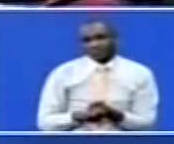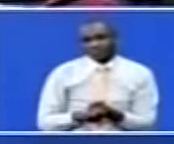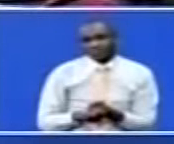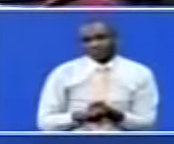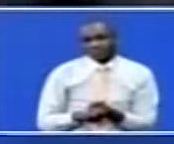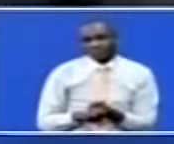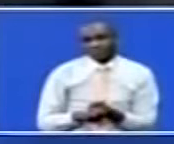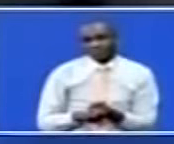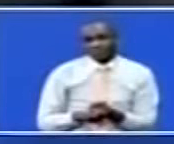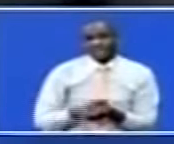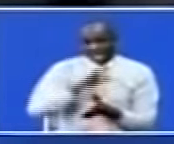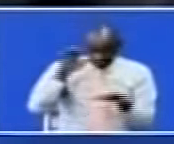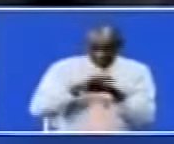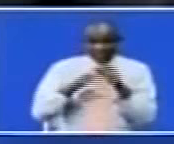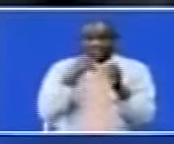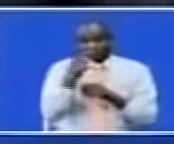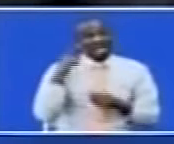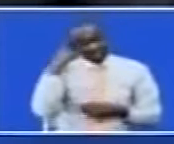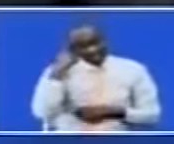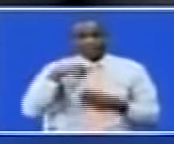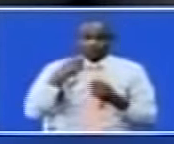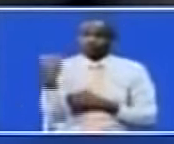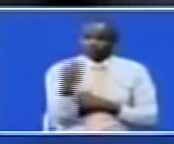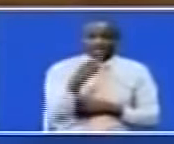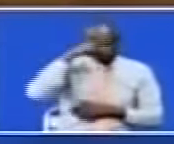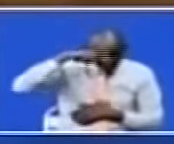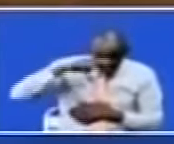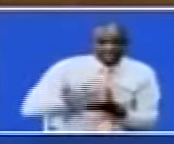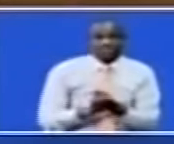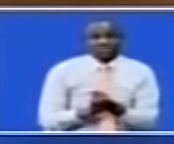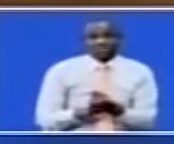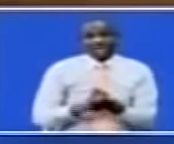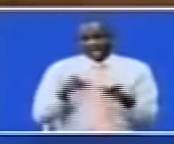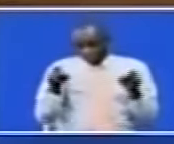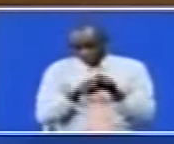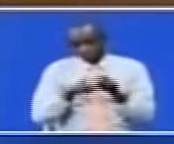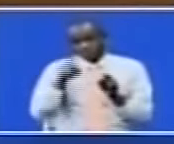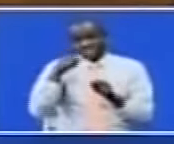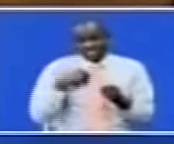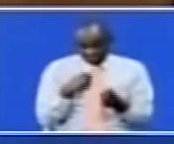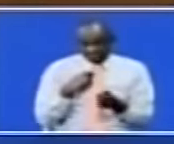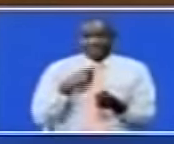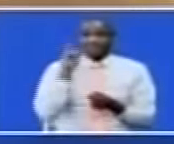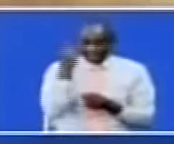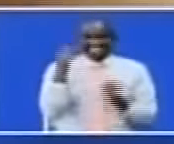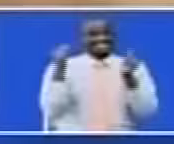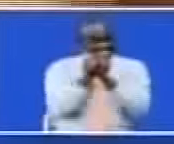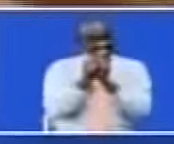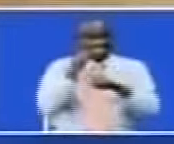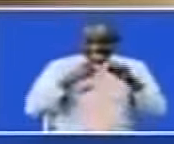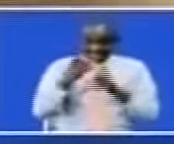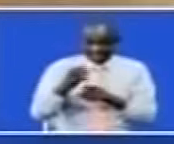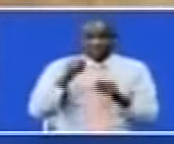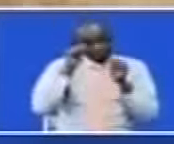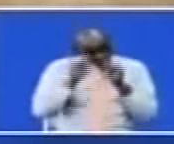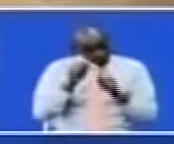All the things we are now thinking of, the children's policy, and going towards even if the court in the first 10 years to take